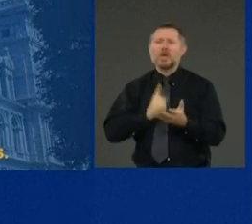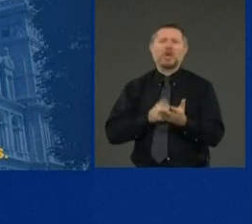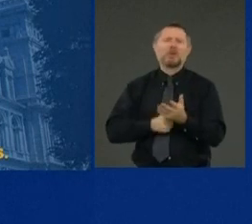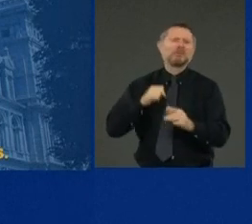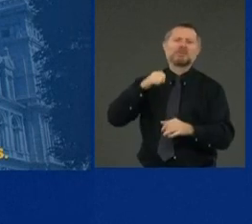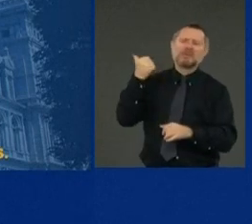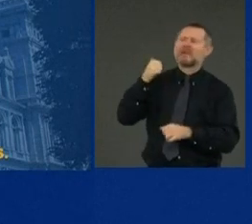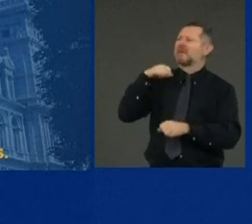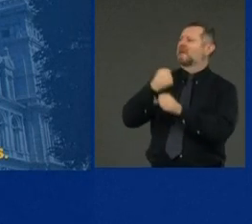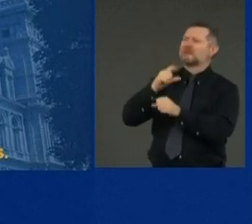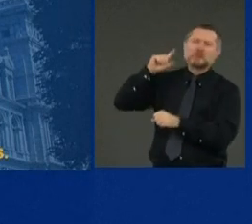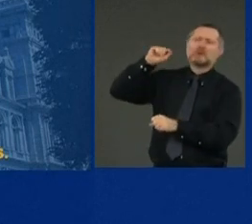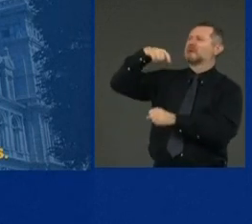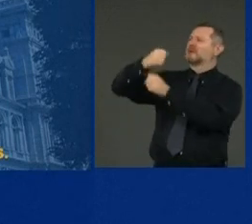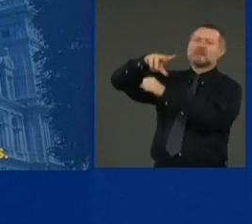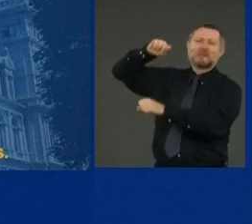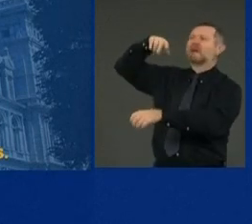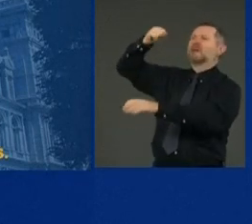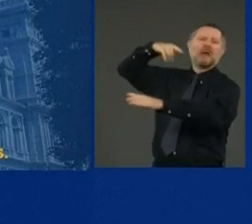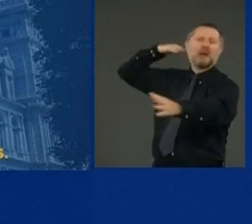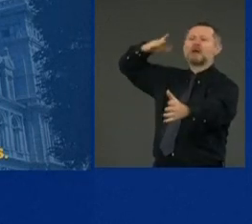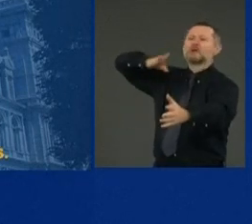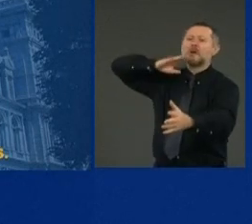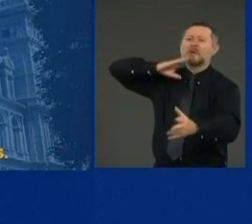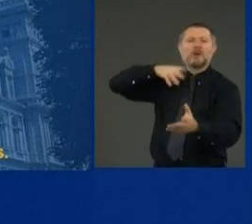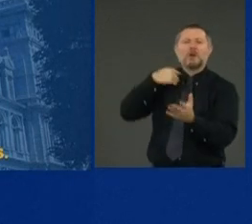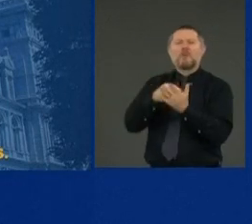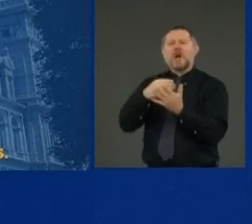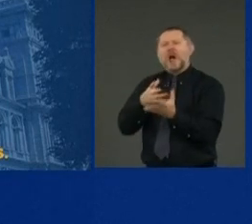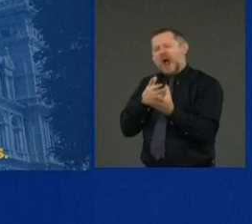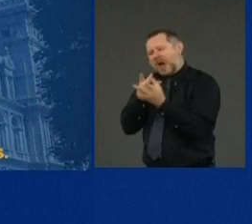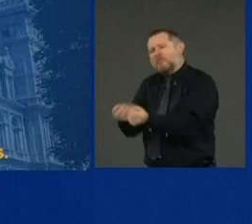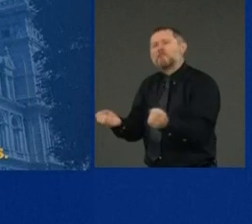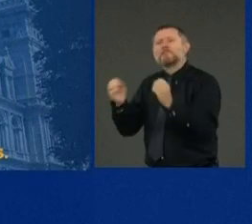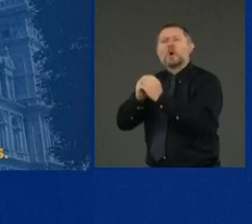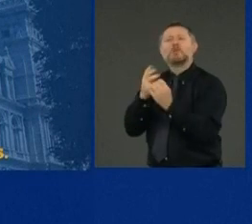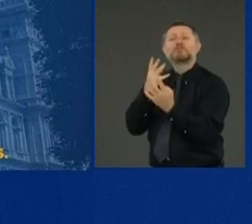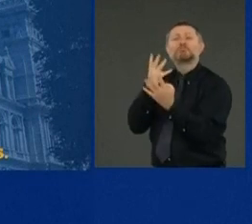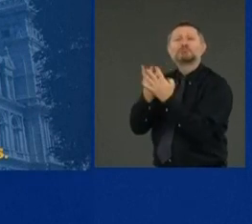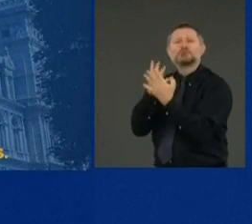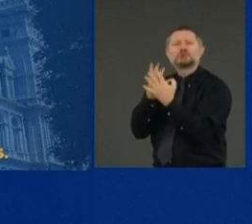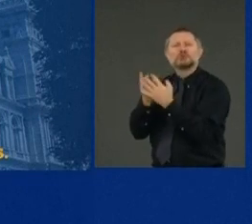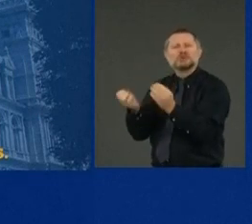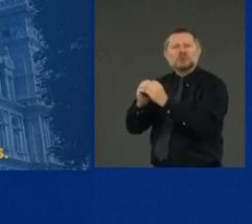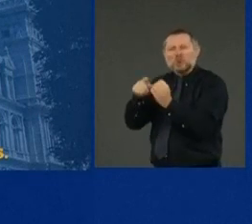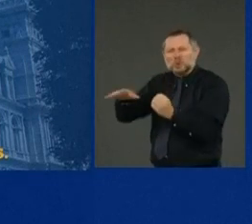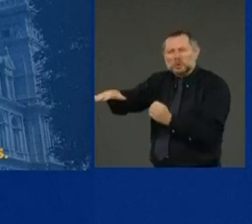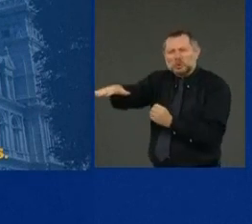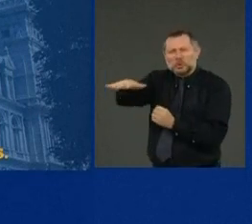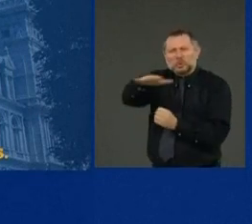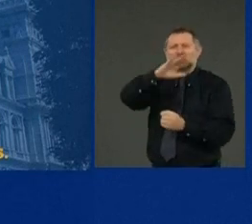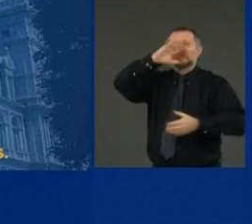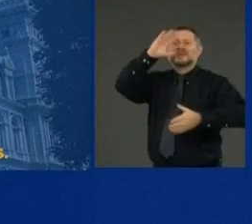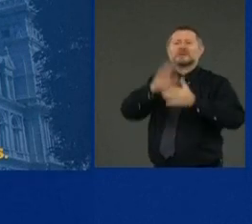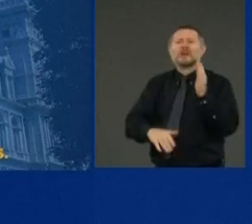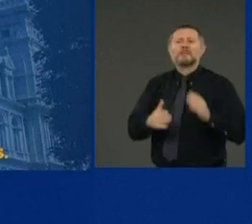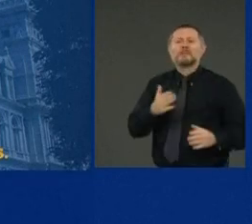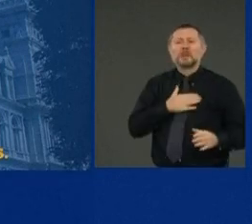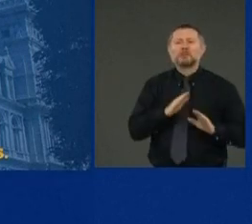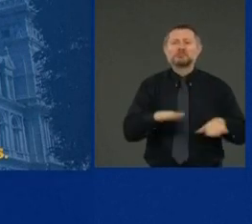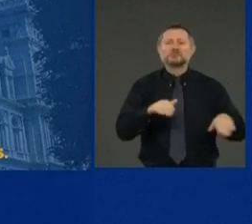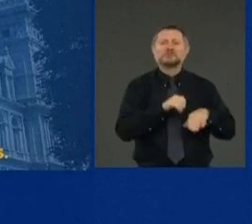a person in prison than it would to educate a child at Harvard University. But nothing has